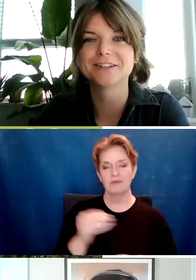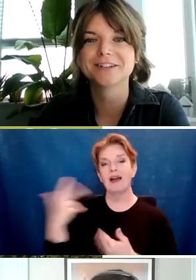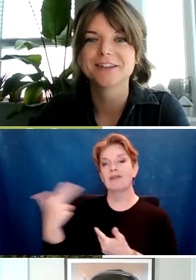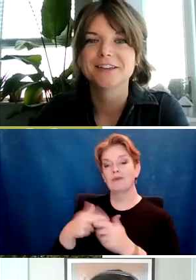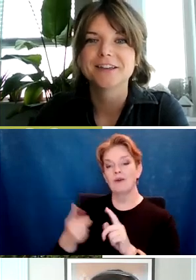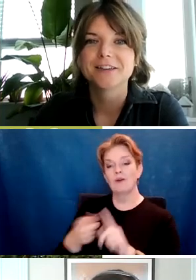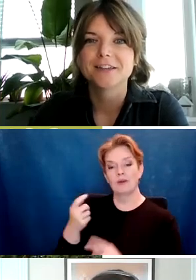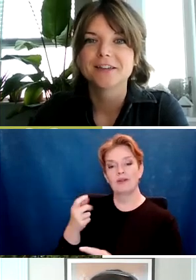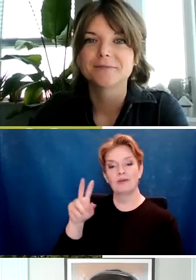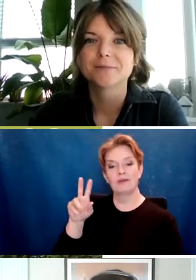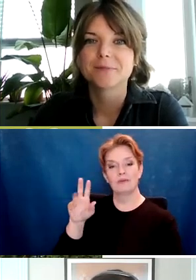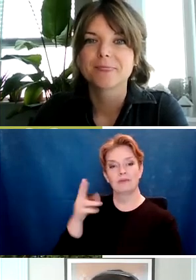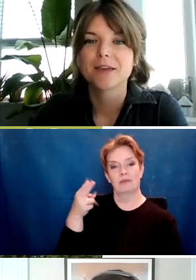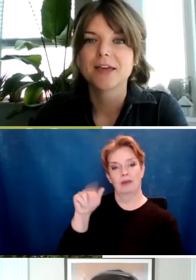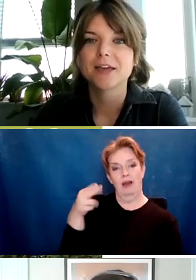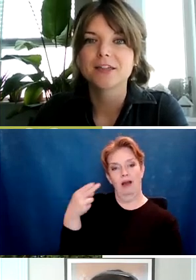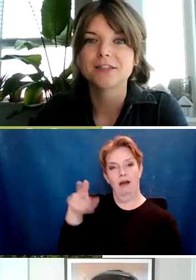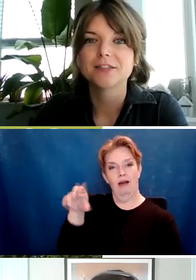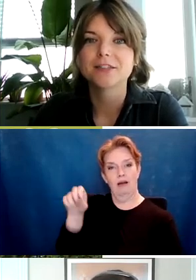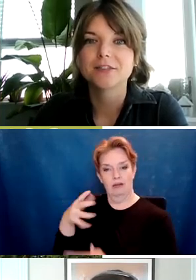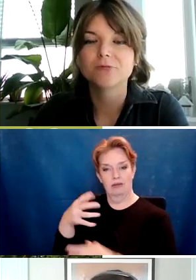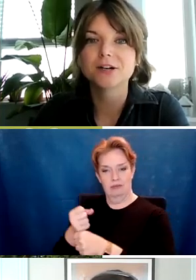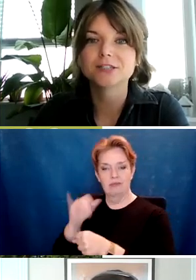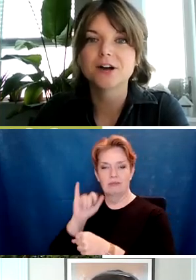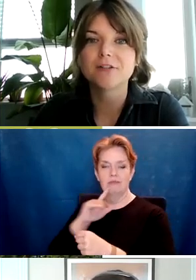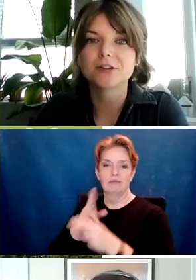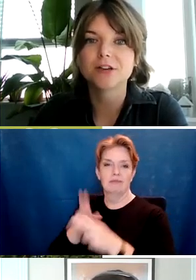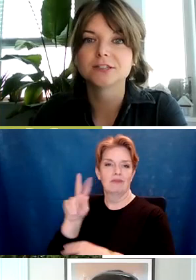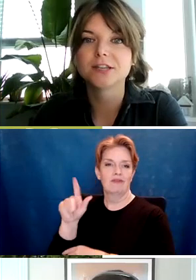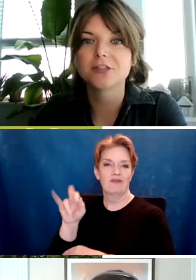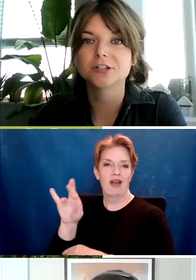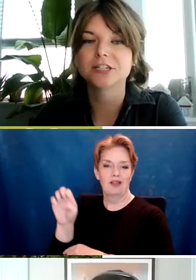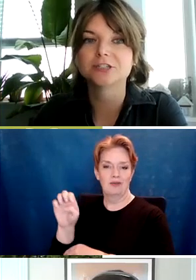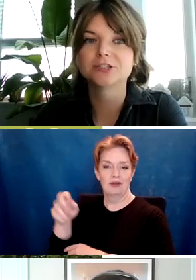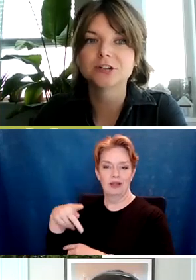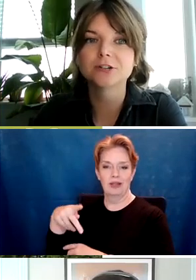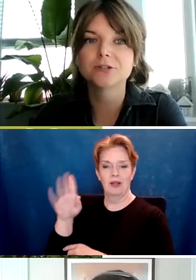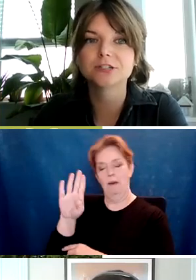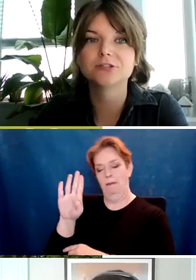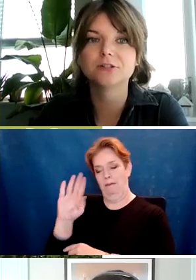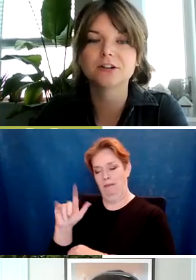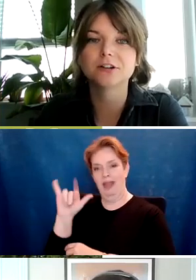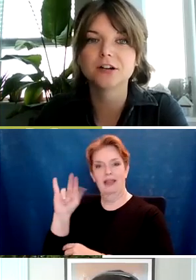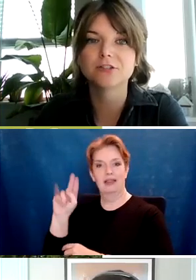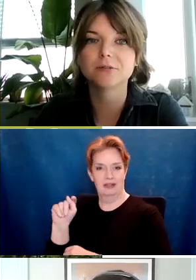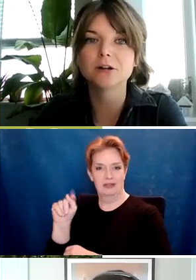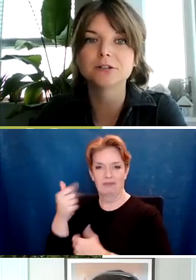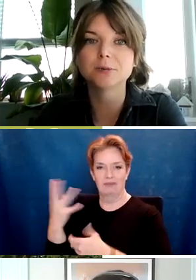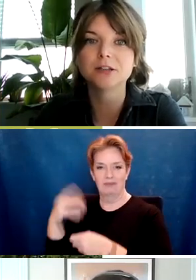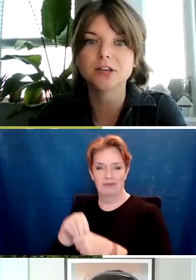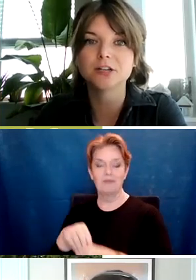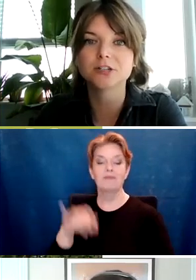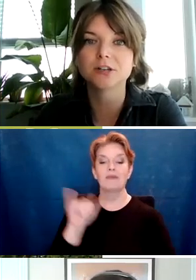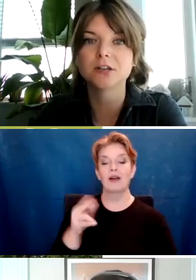Valerie. Hi, Rachel. And we also have with us Heather Tischner, who is the director of the